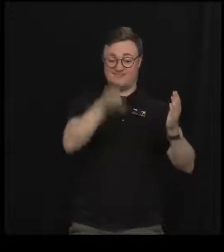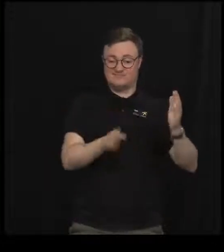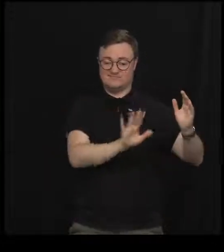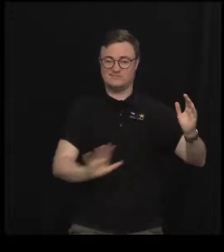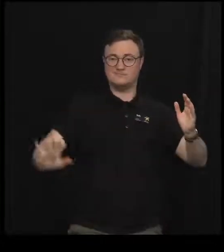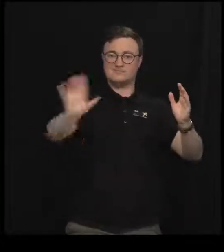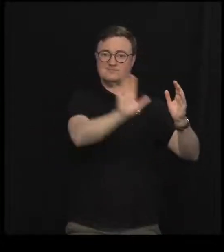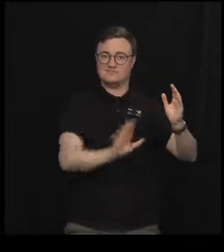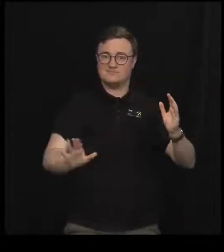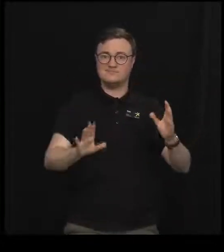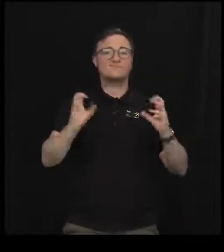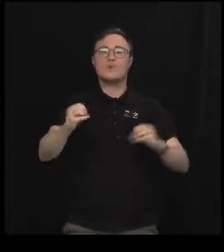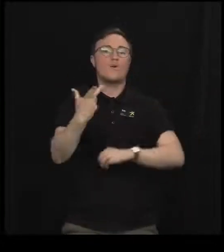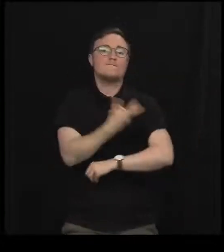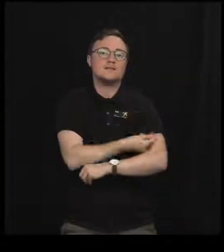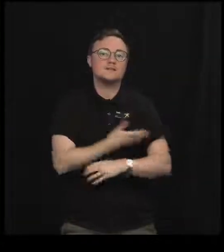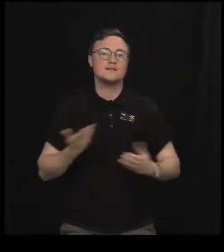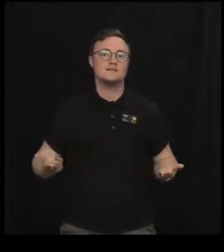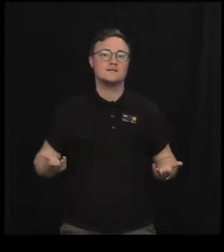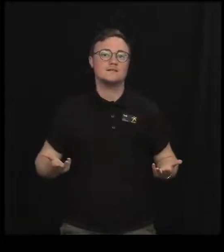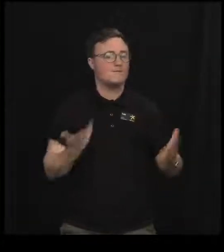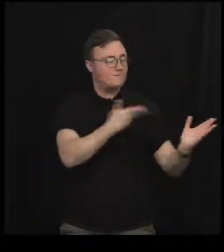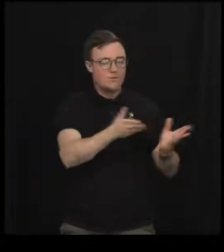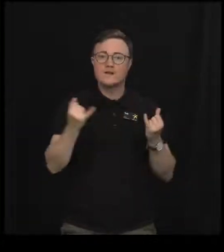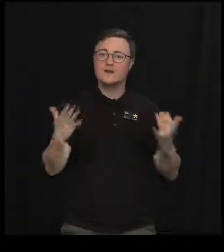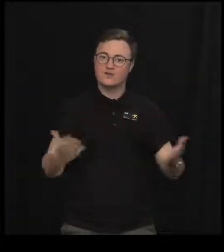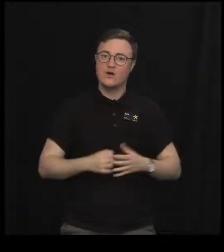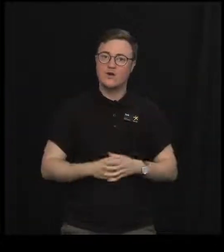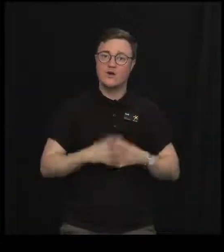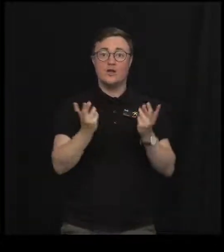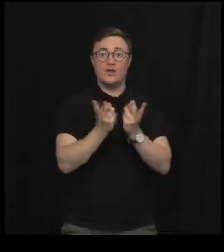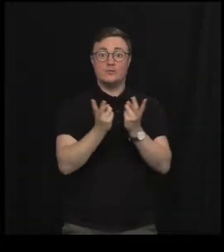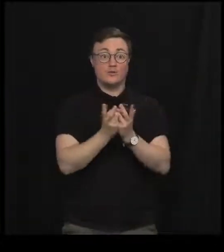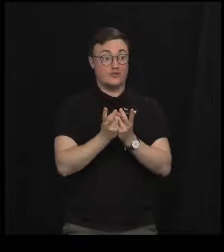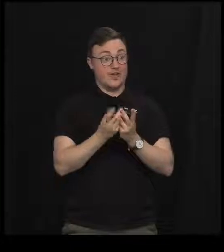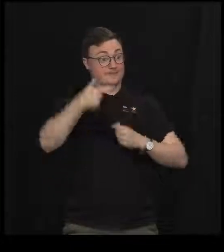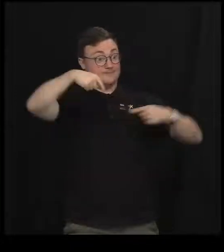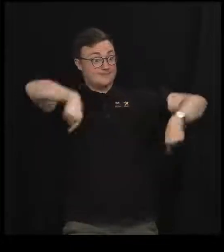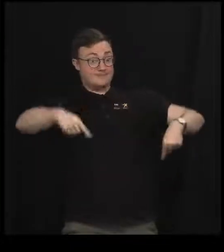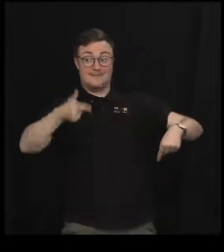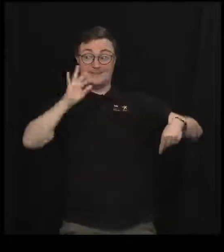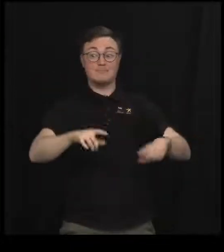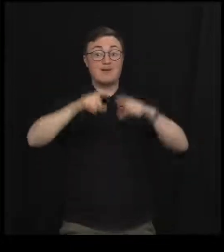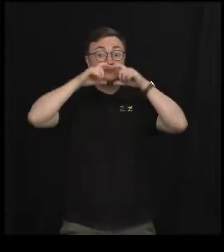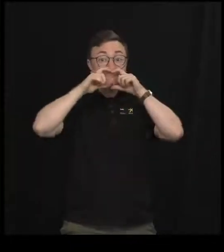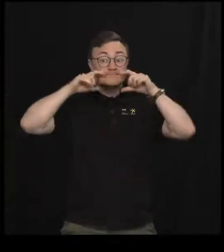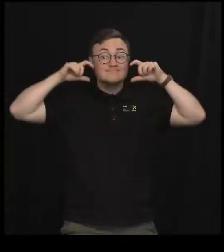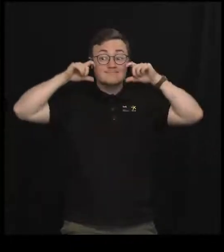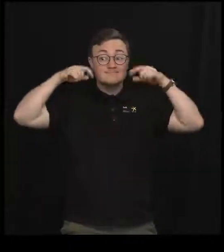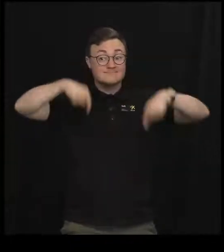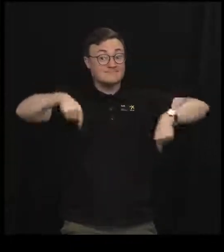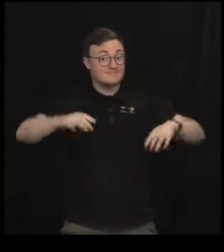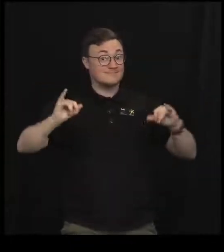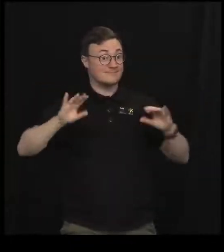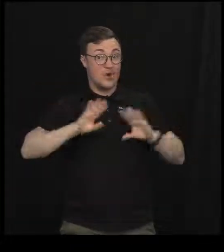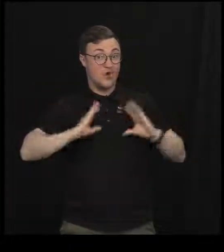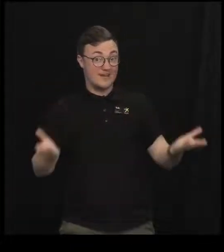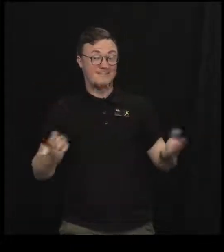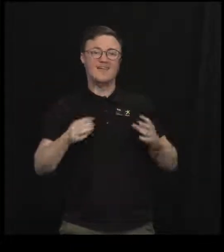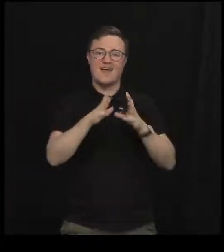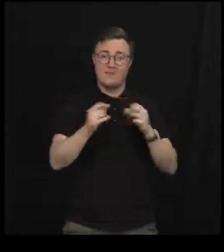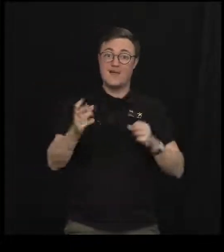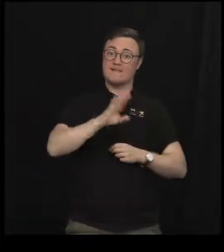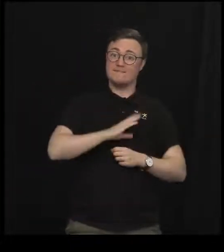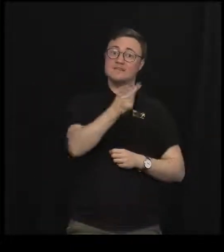vaccinated today. So these kind of meetings without masks is unthinkable in many of the countries that